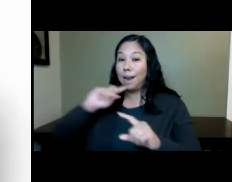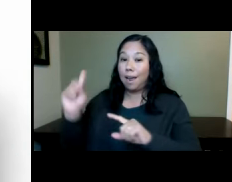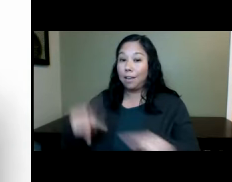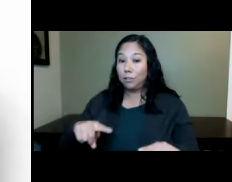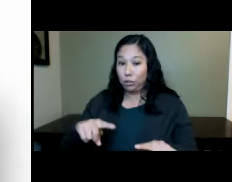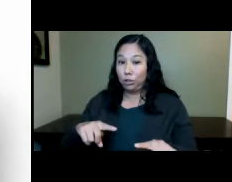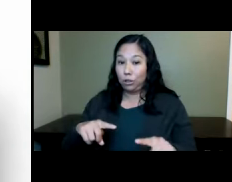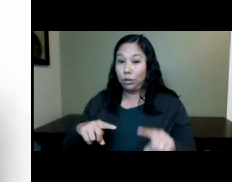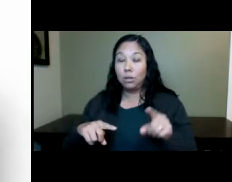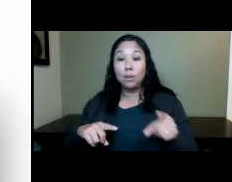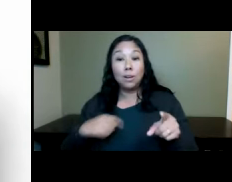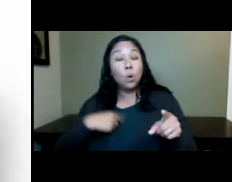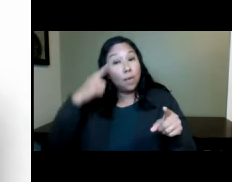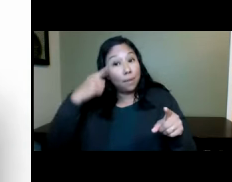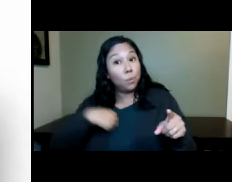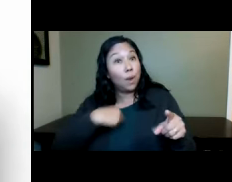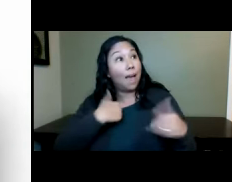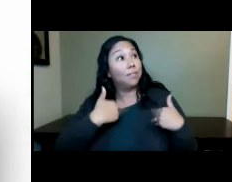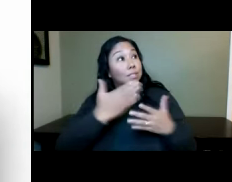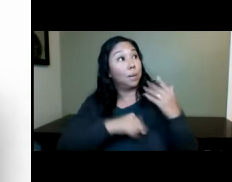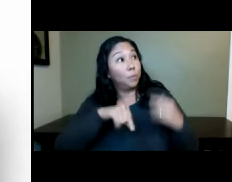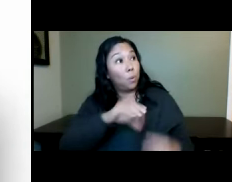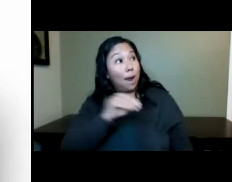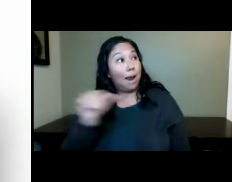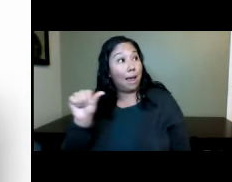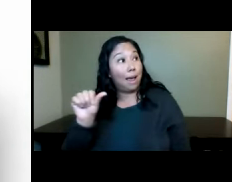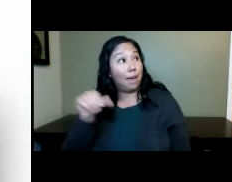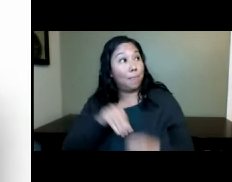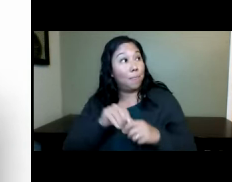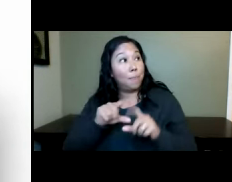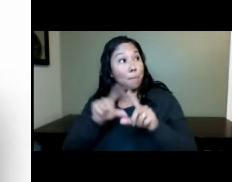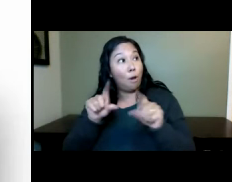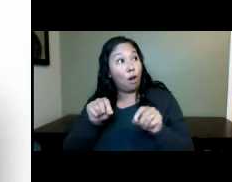I think we have some Q&A in the box.